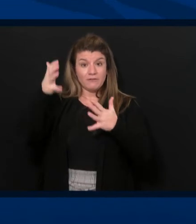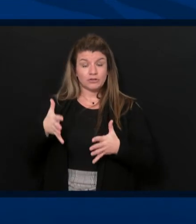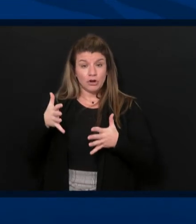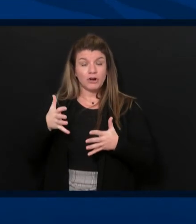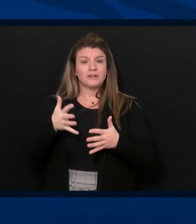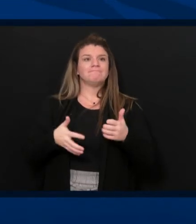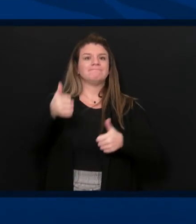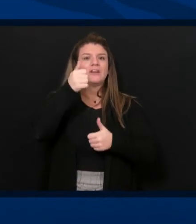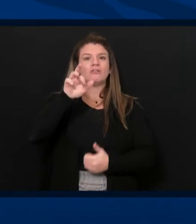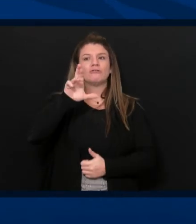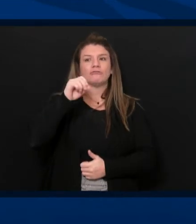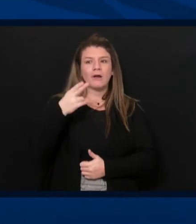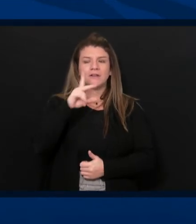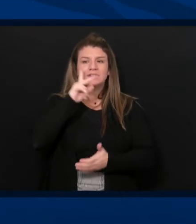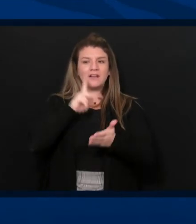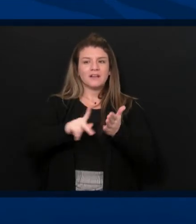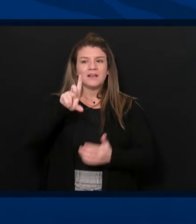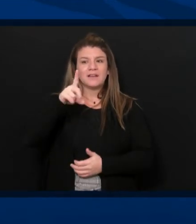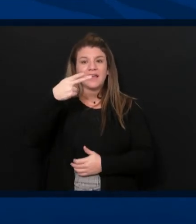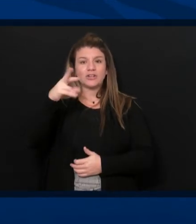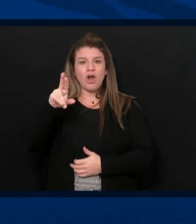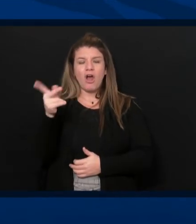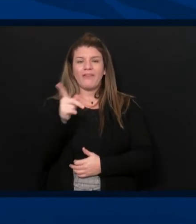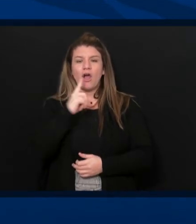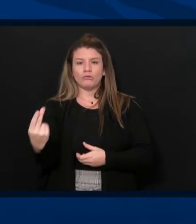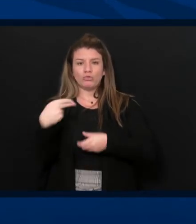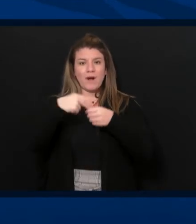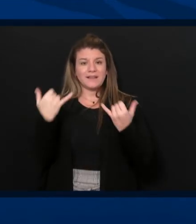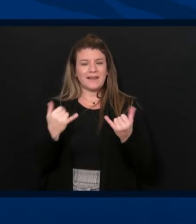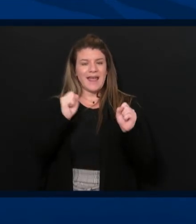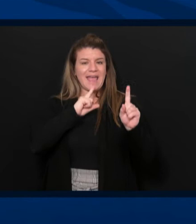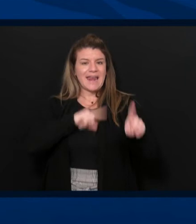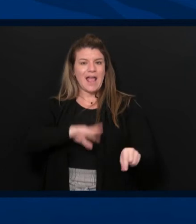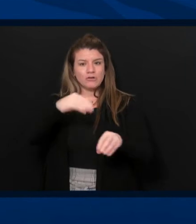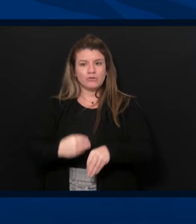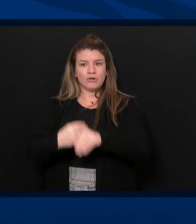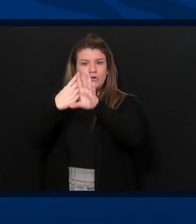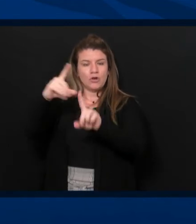secretary of the West Virginia DHHR, are also joining us today and are available for questions.